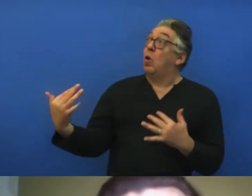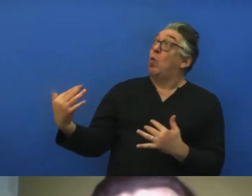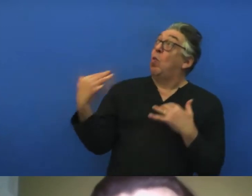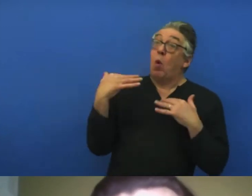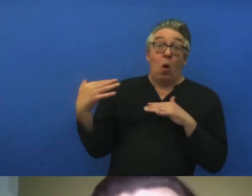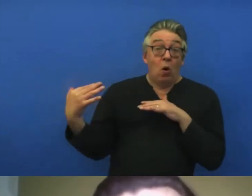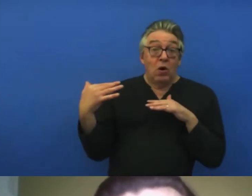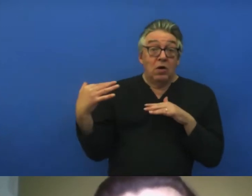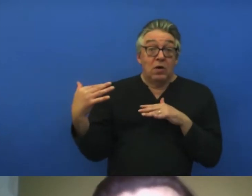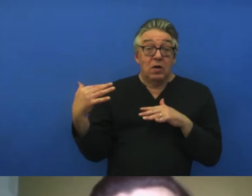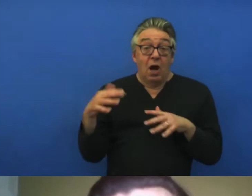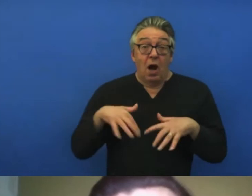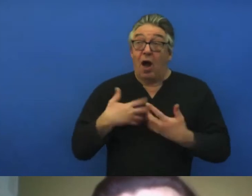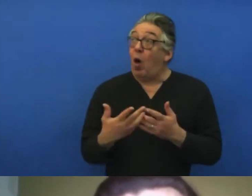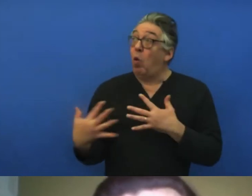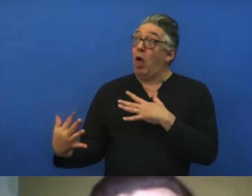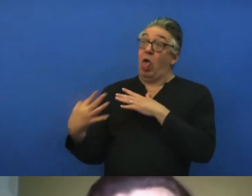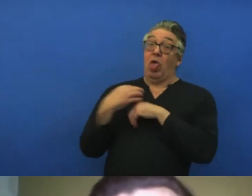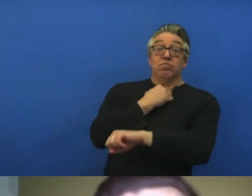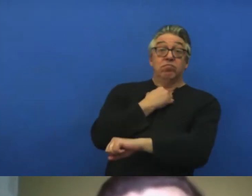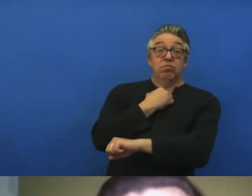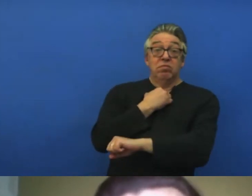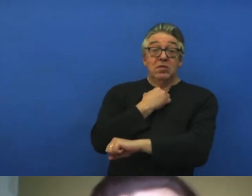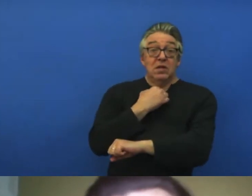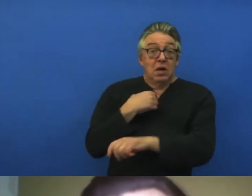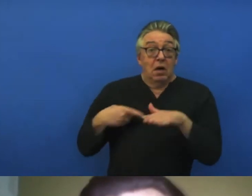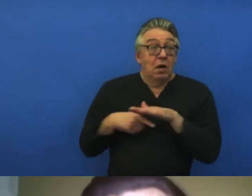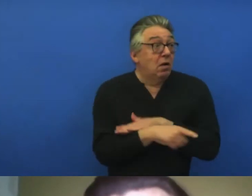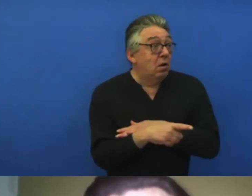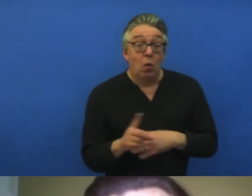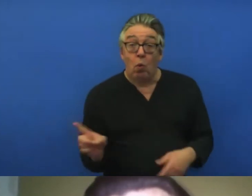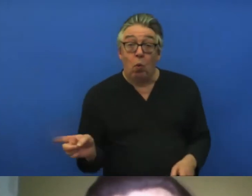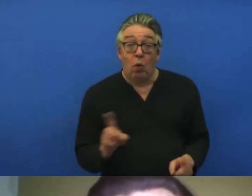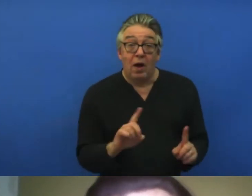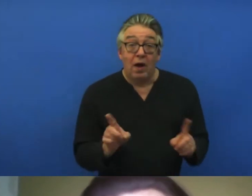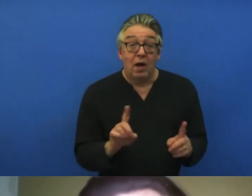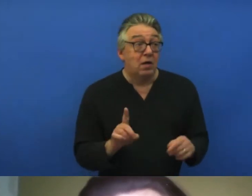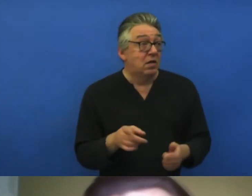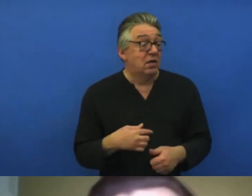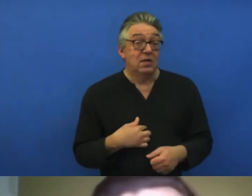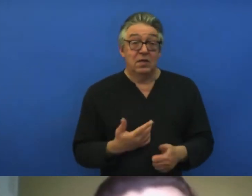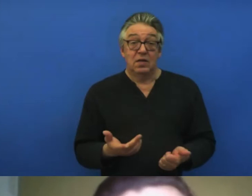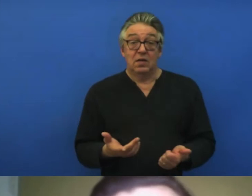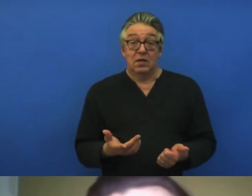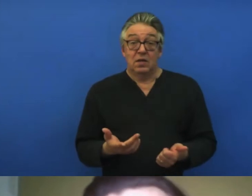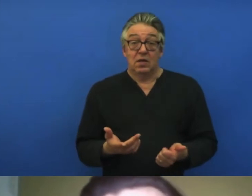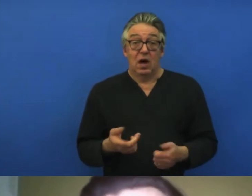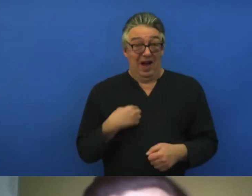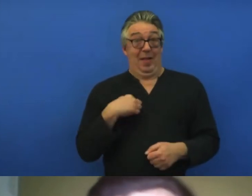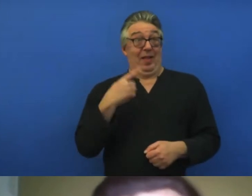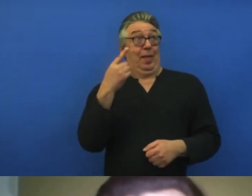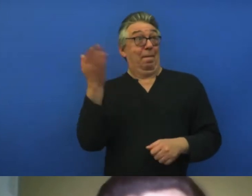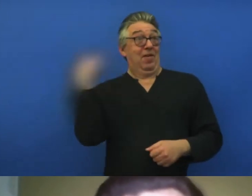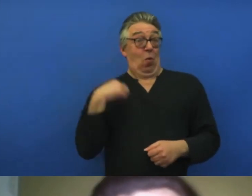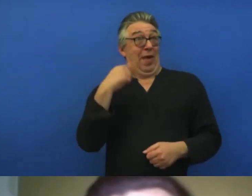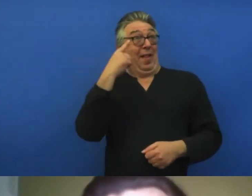we get overrun by the Russians. And then I was thinking of Ukraine as of a safe haven. And now we see